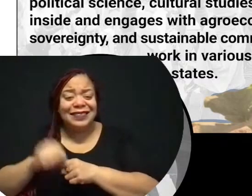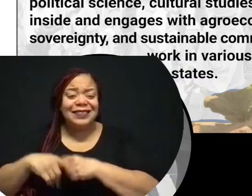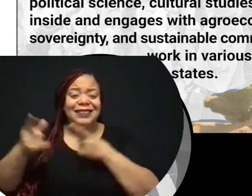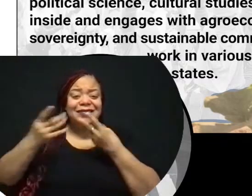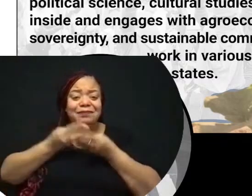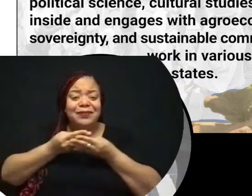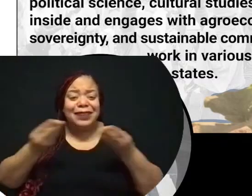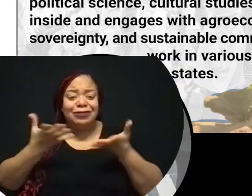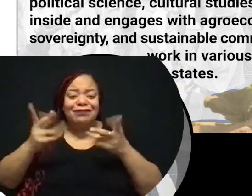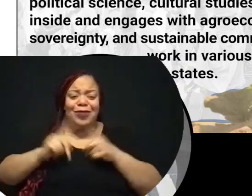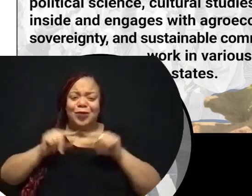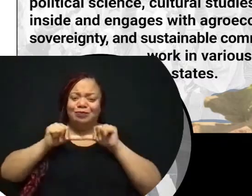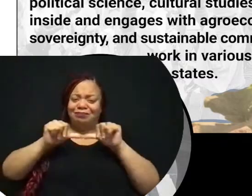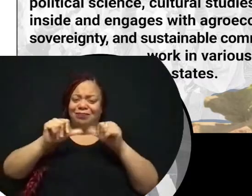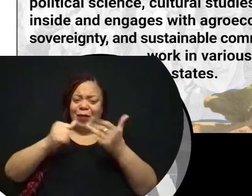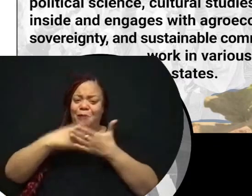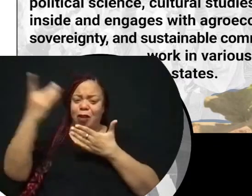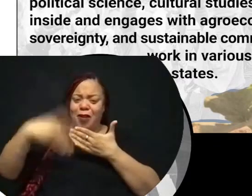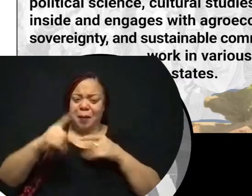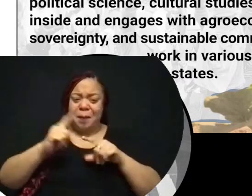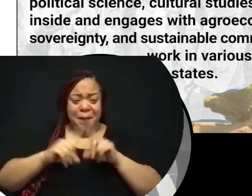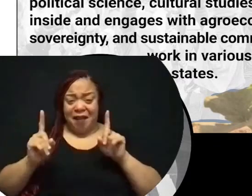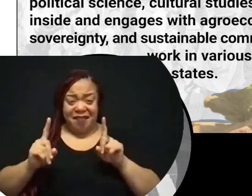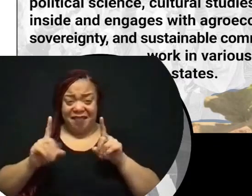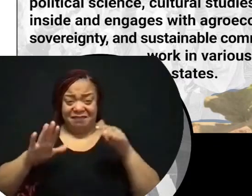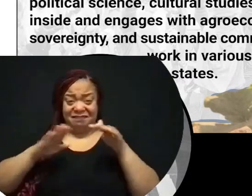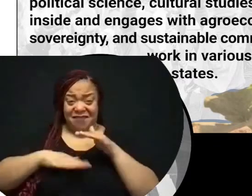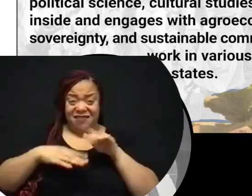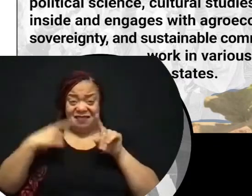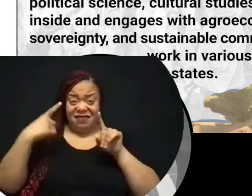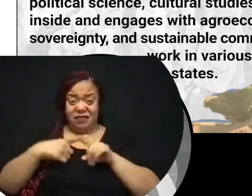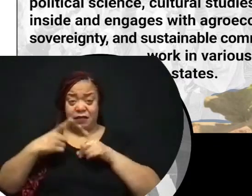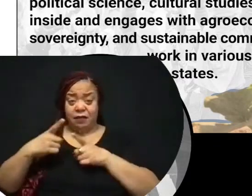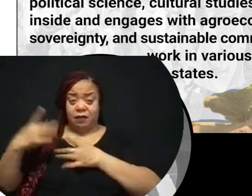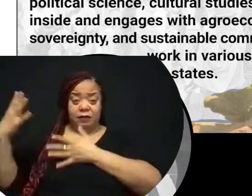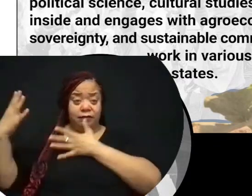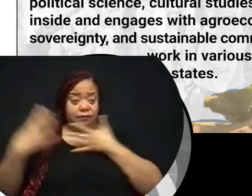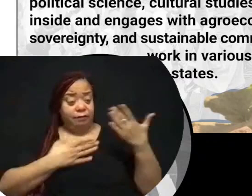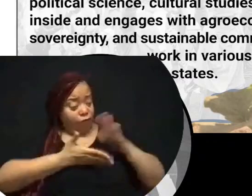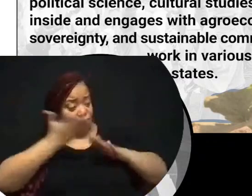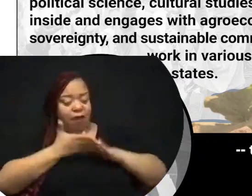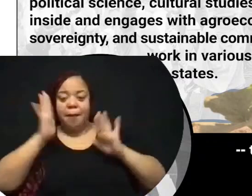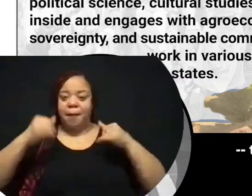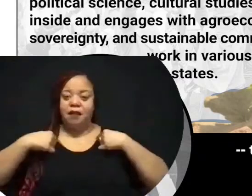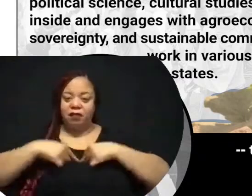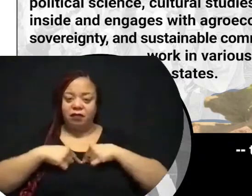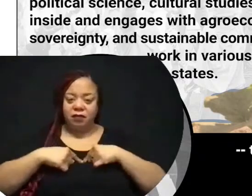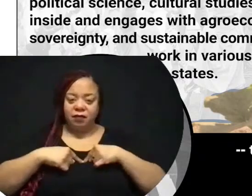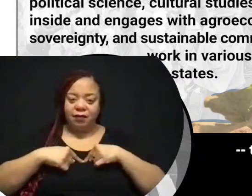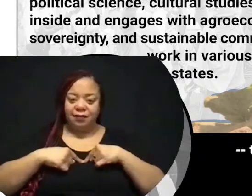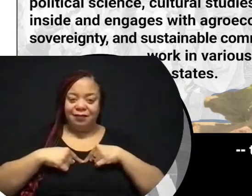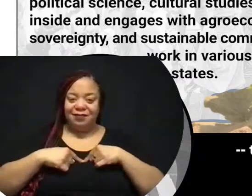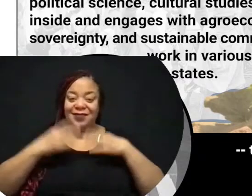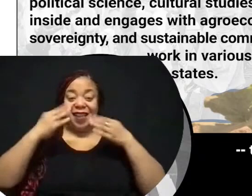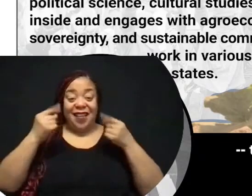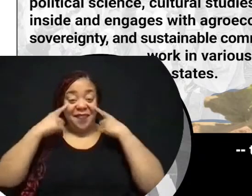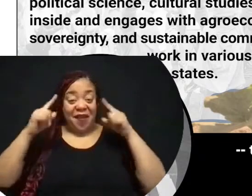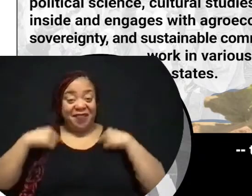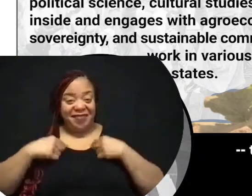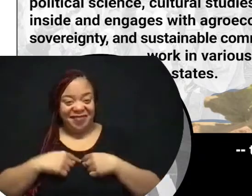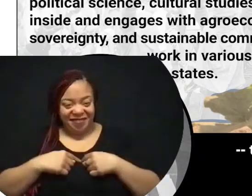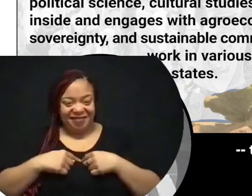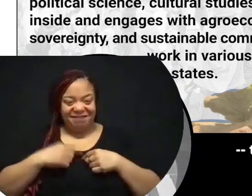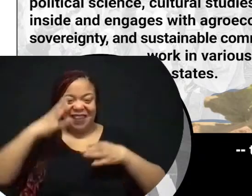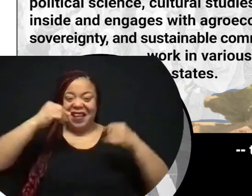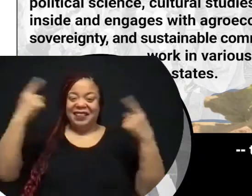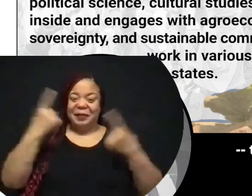and nurture and grow and teach each other about, because there was no class around horticulture